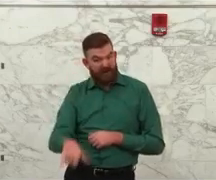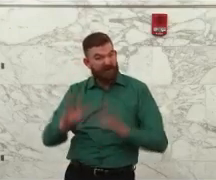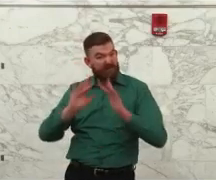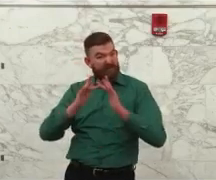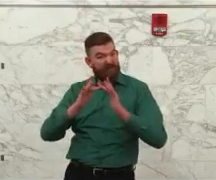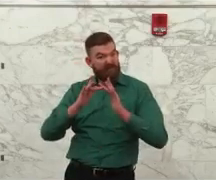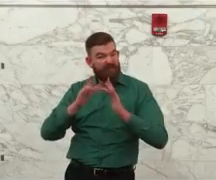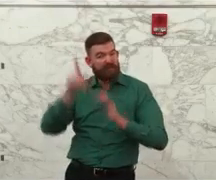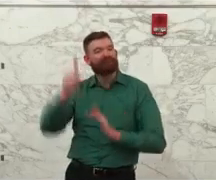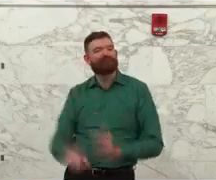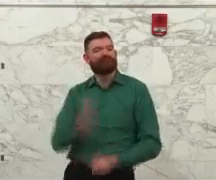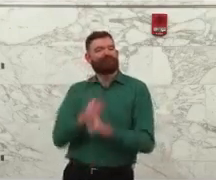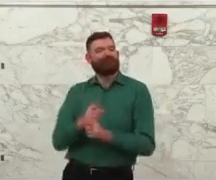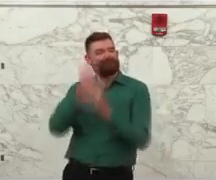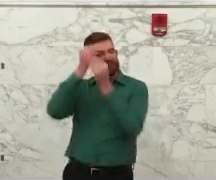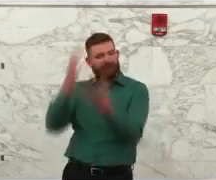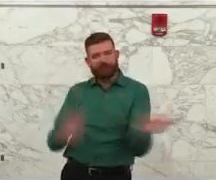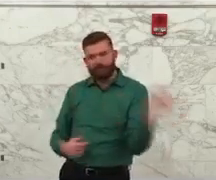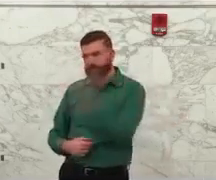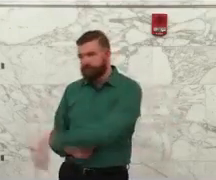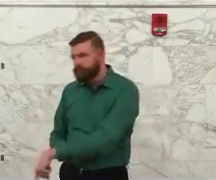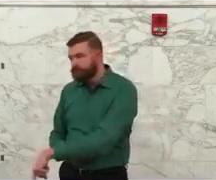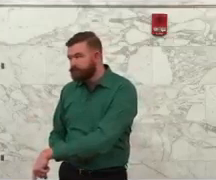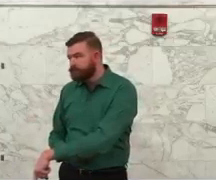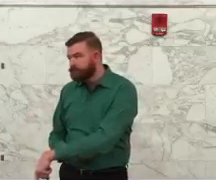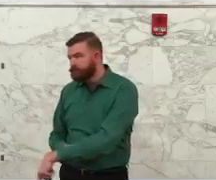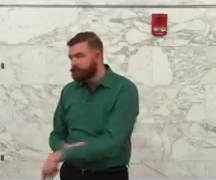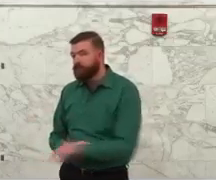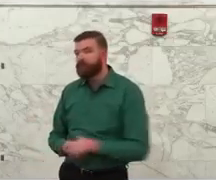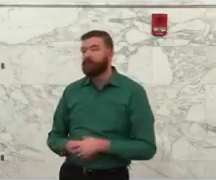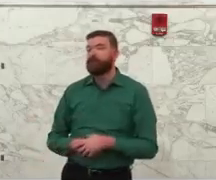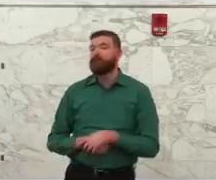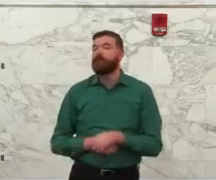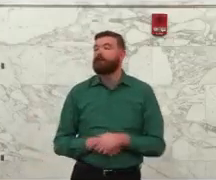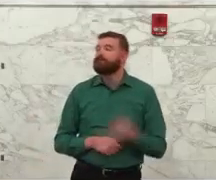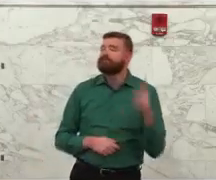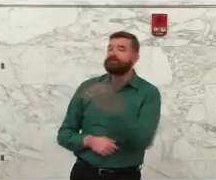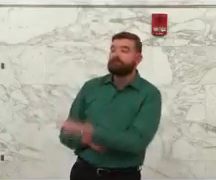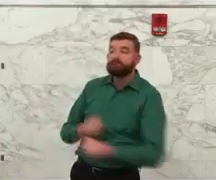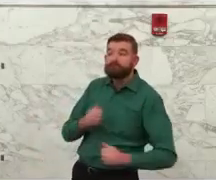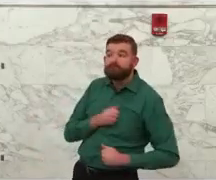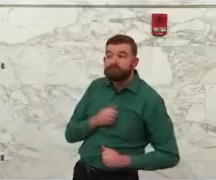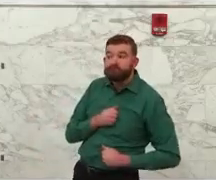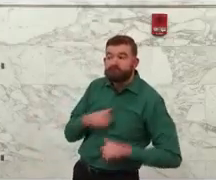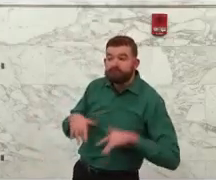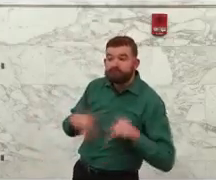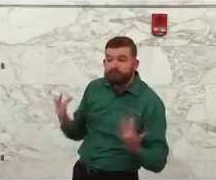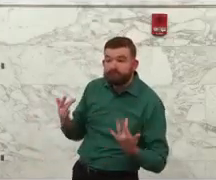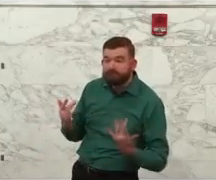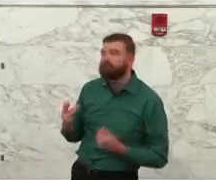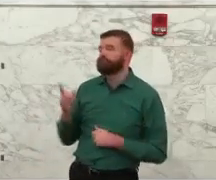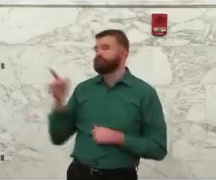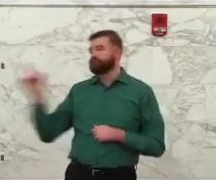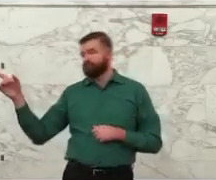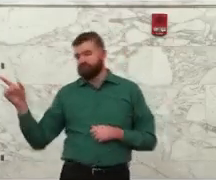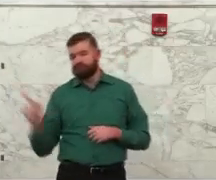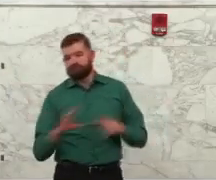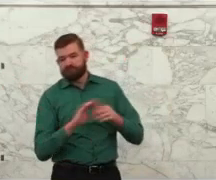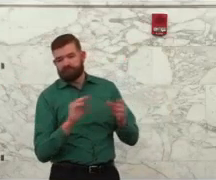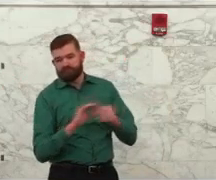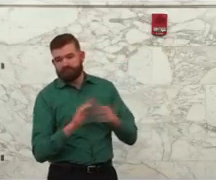at the PNC Bank Art Center? Absolutely no issue, sir. Our personnel are transitioning from civilian attire to the